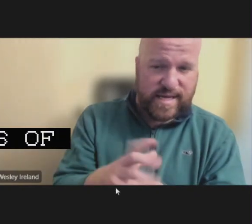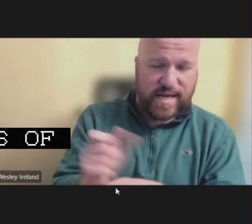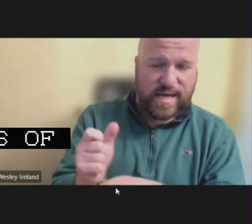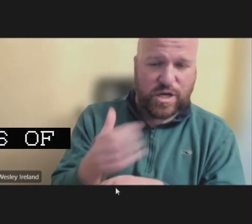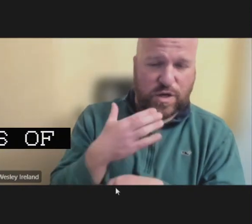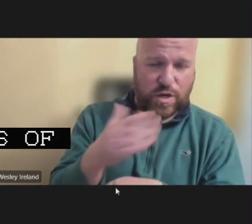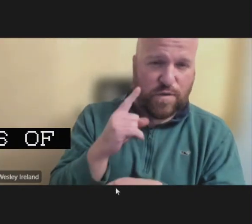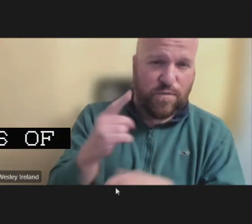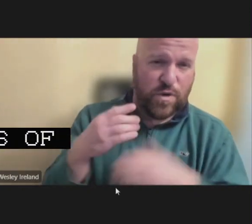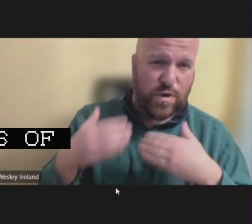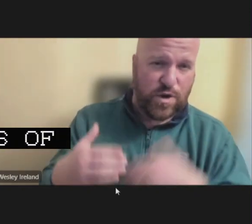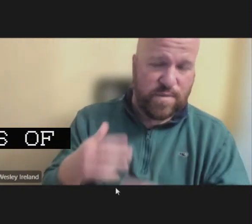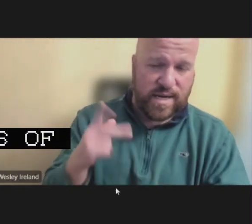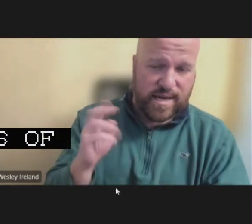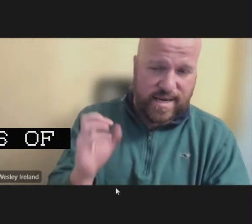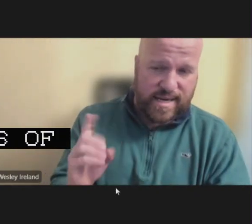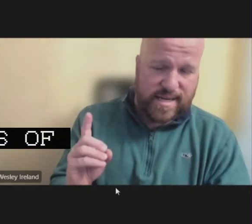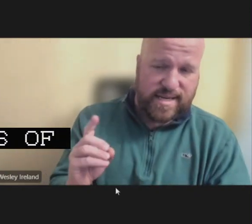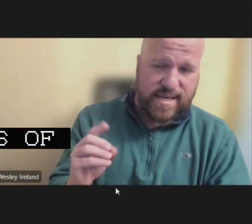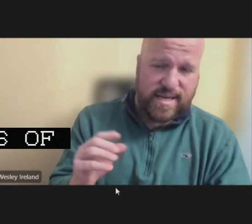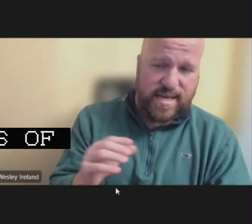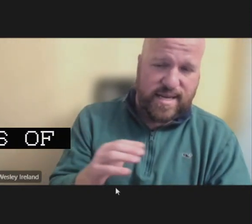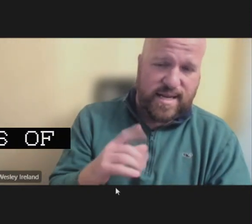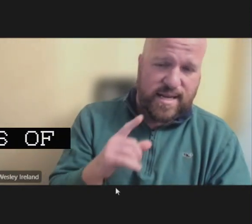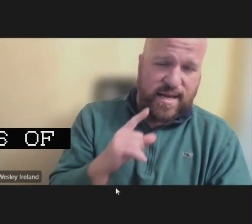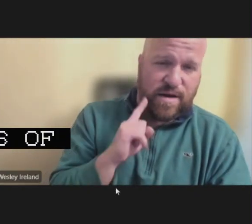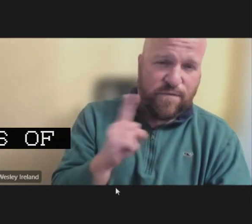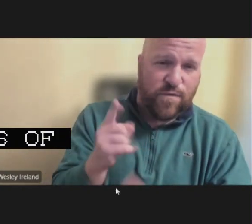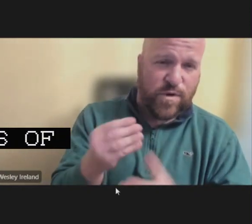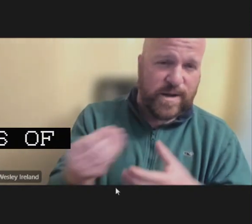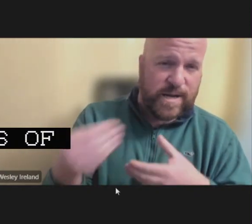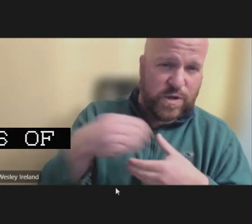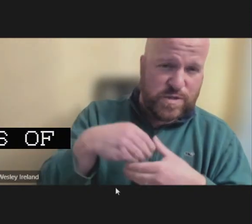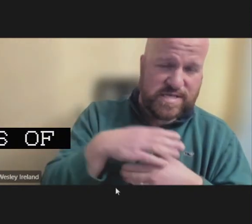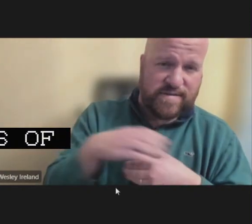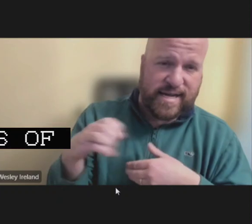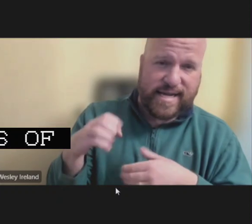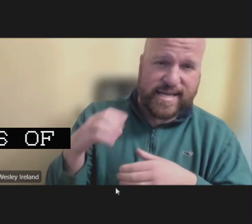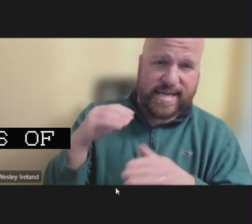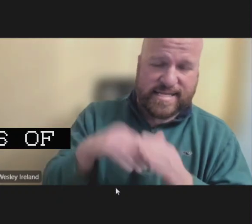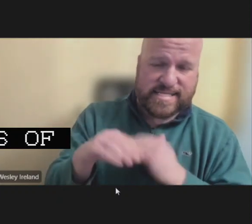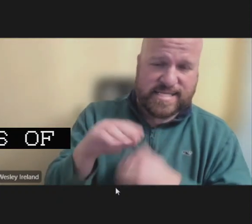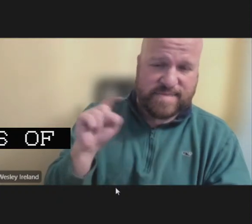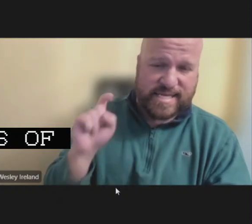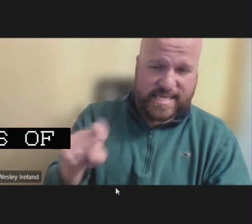types of initiatives, but AIs must be safe and trustworthy.